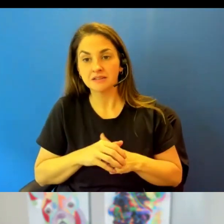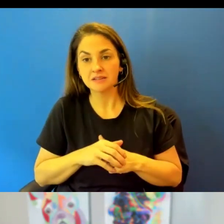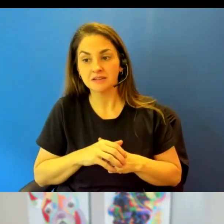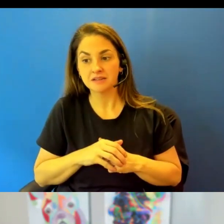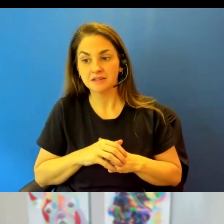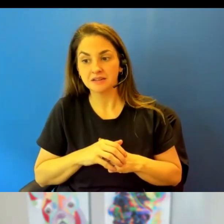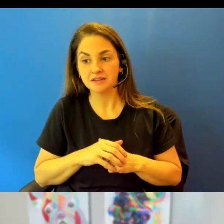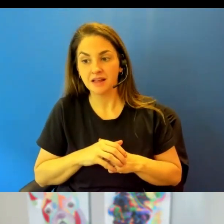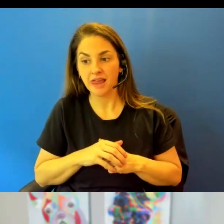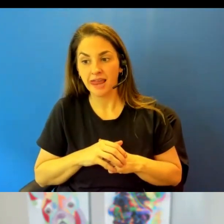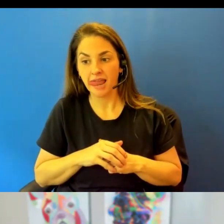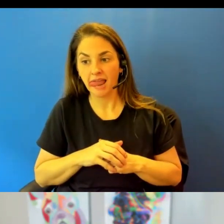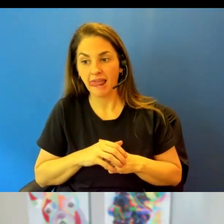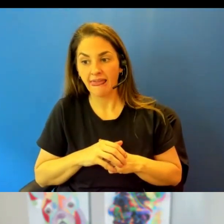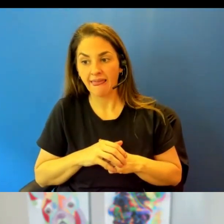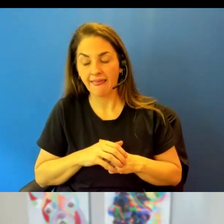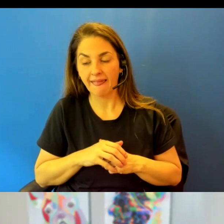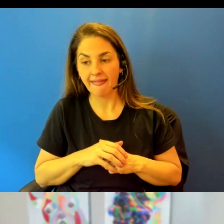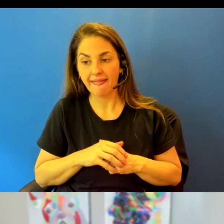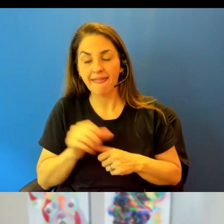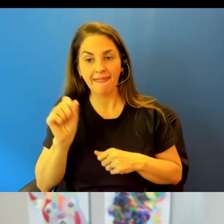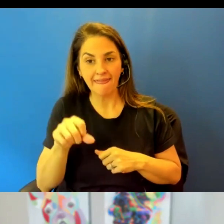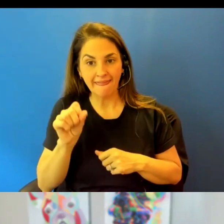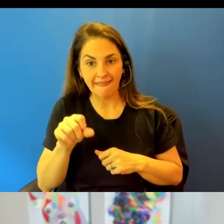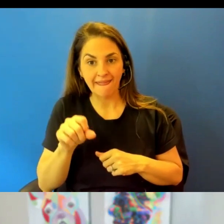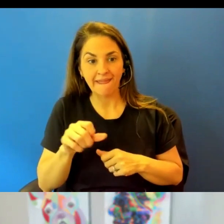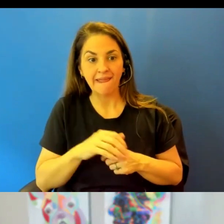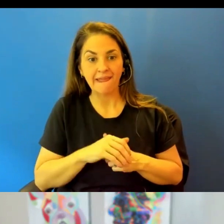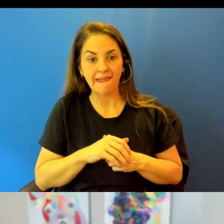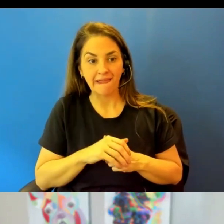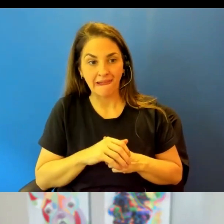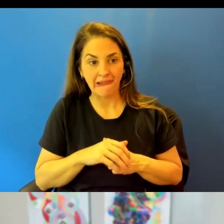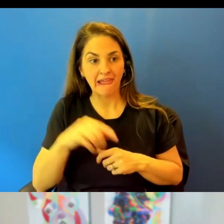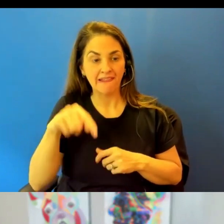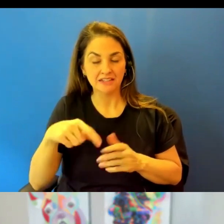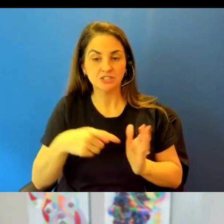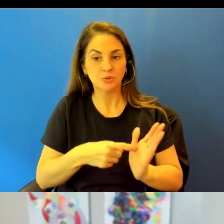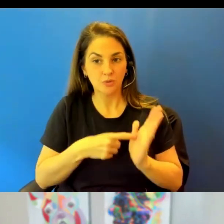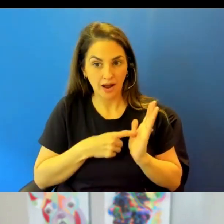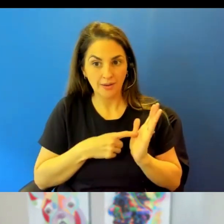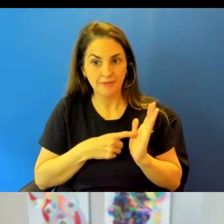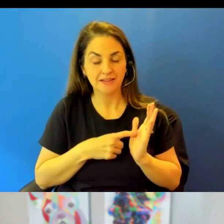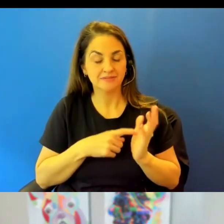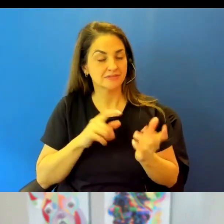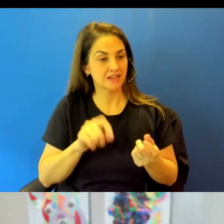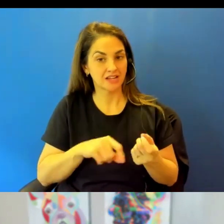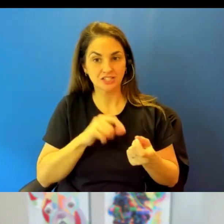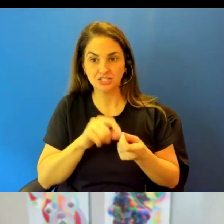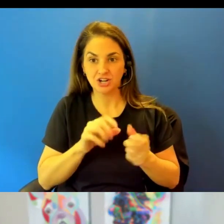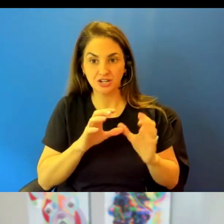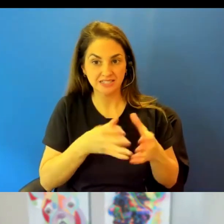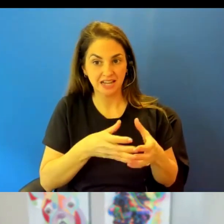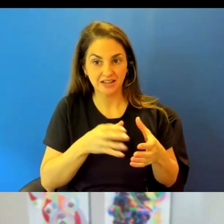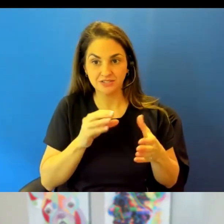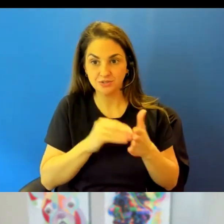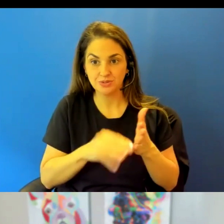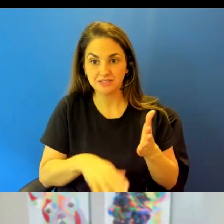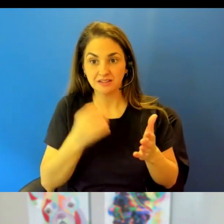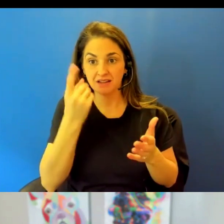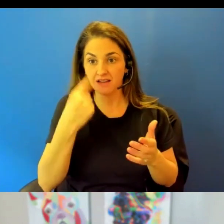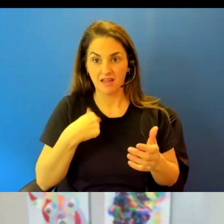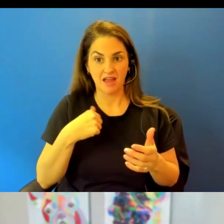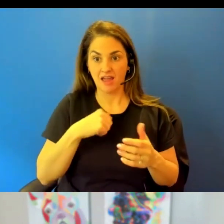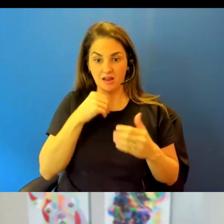we've kind of talked around this, like, yes, this is a requirement and this is for a certain set of students. I am not a person